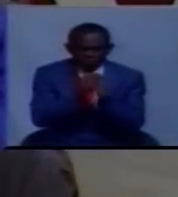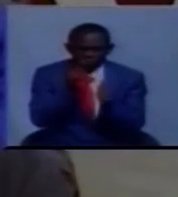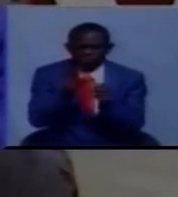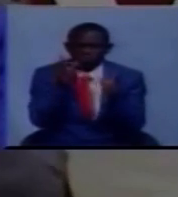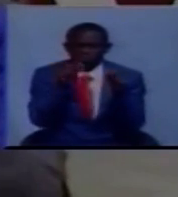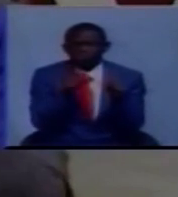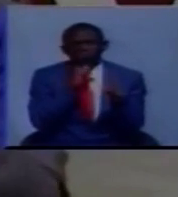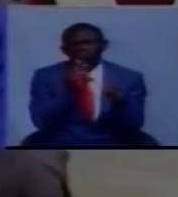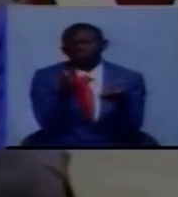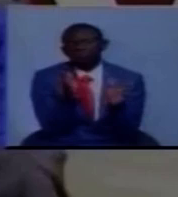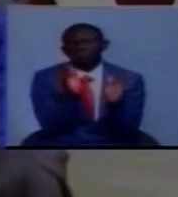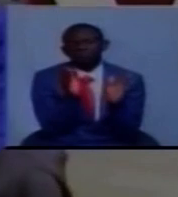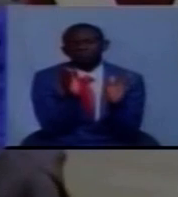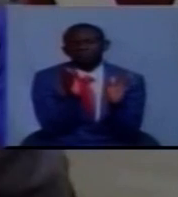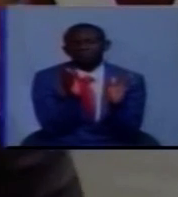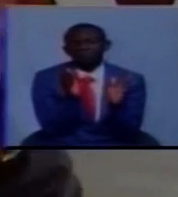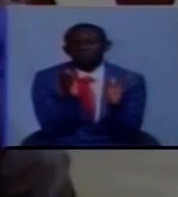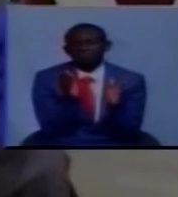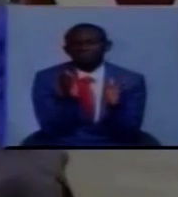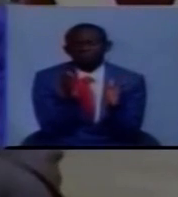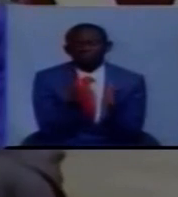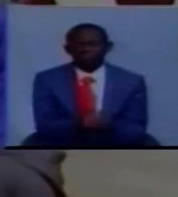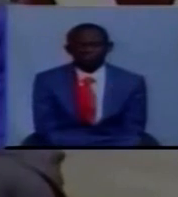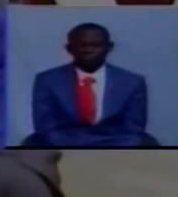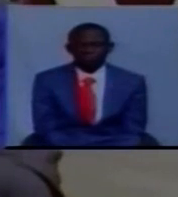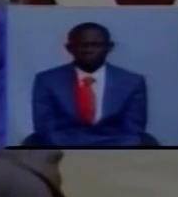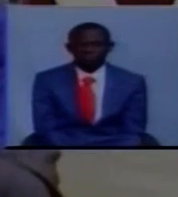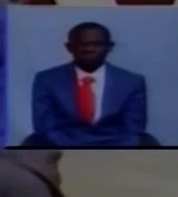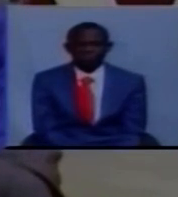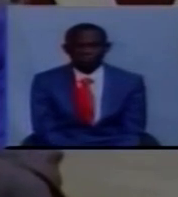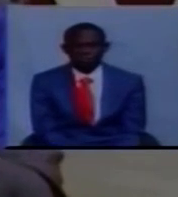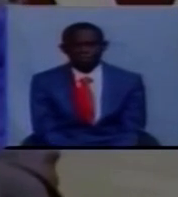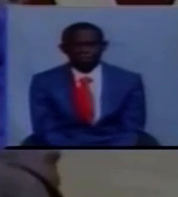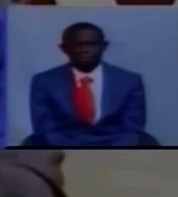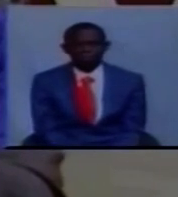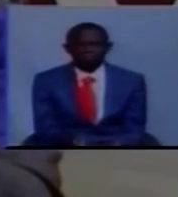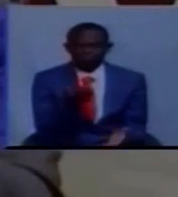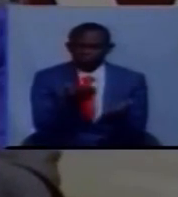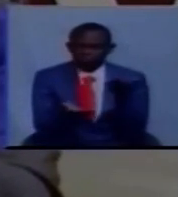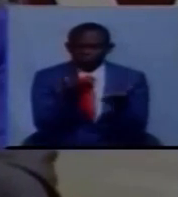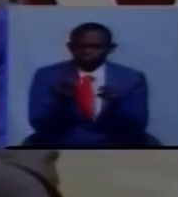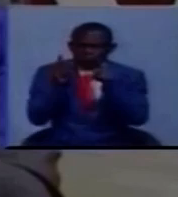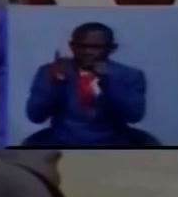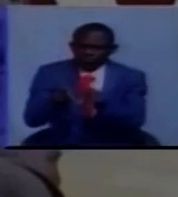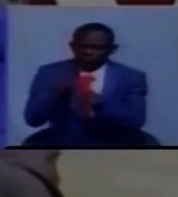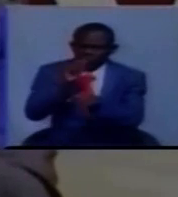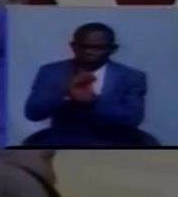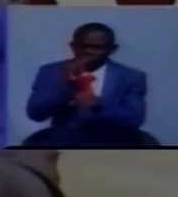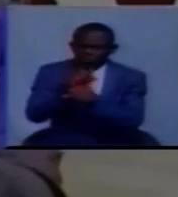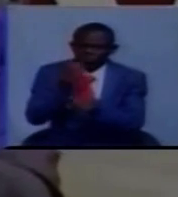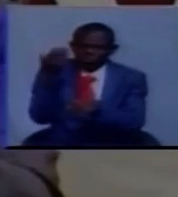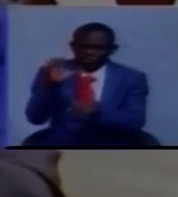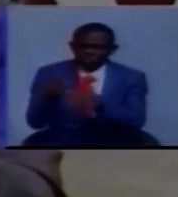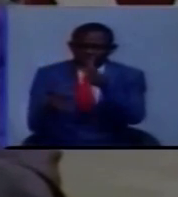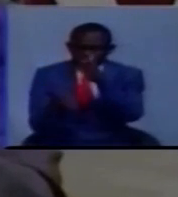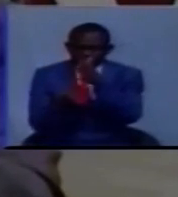them on contract, so that we avoid a situation where if somebody is on a fixed term contract, after 2 years you don't renew the contract, and then you get